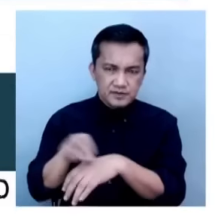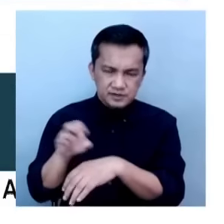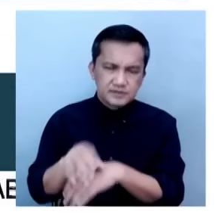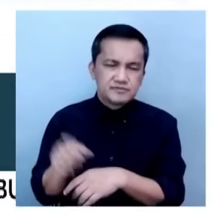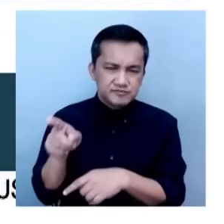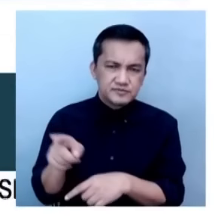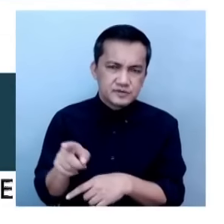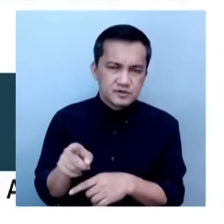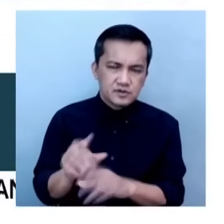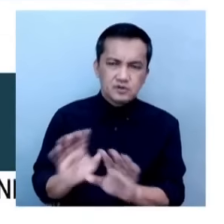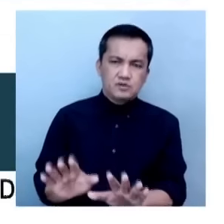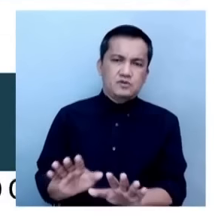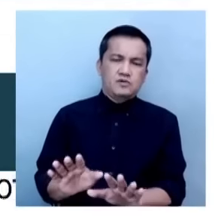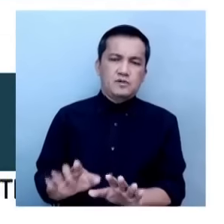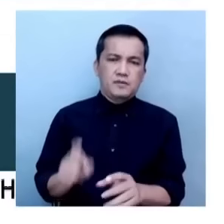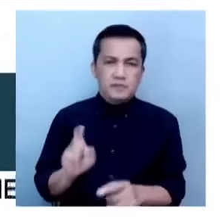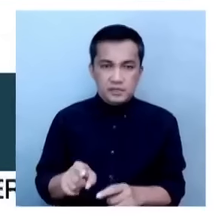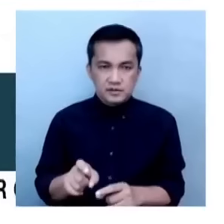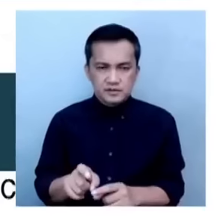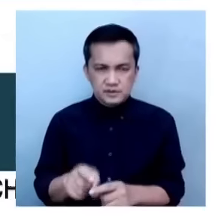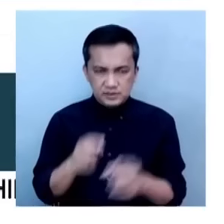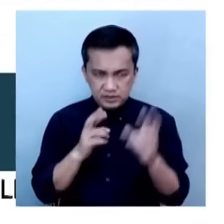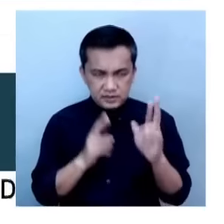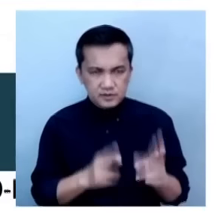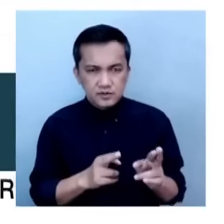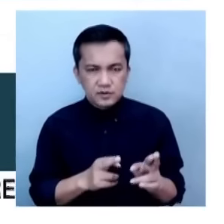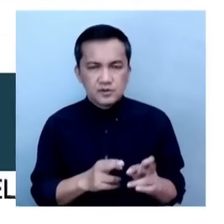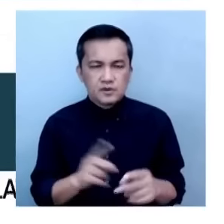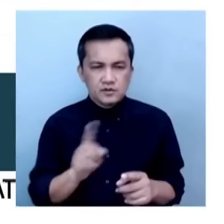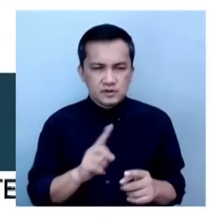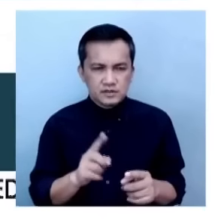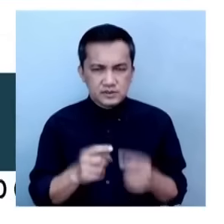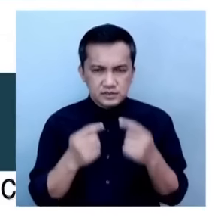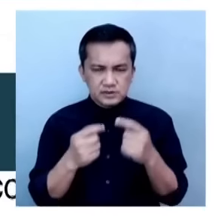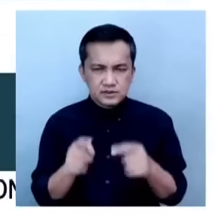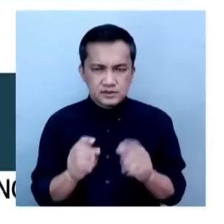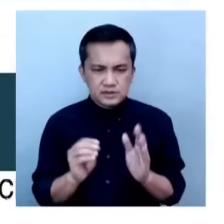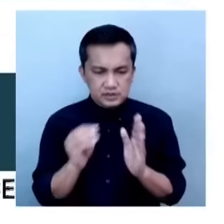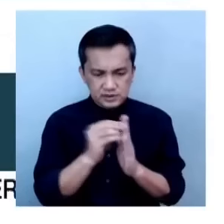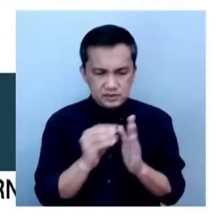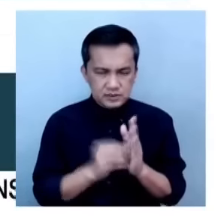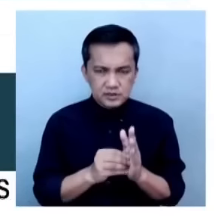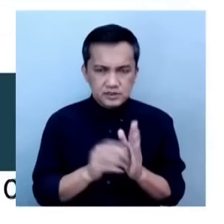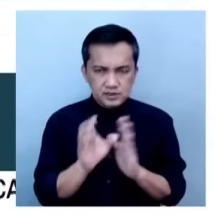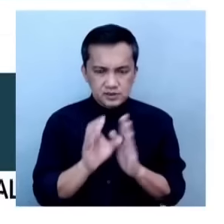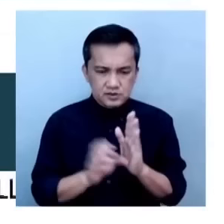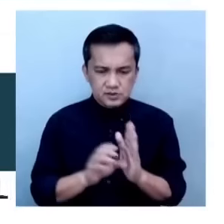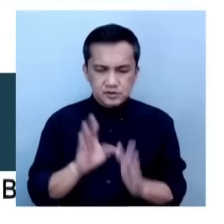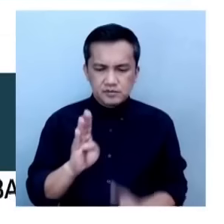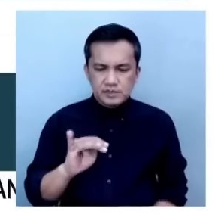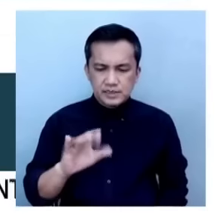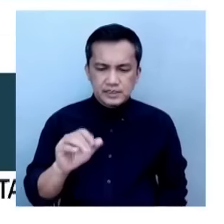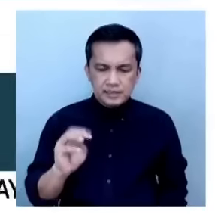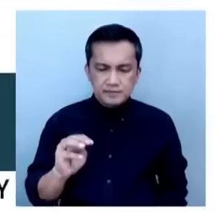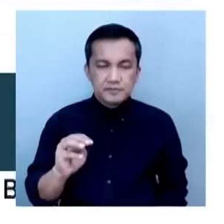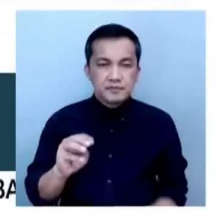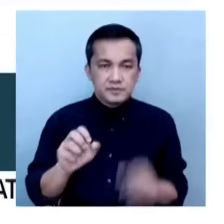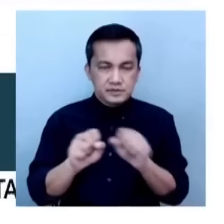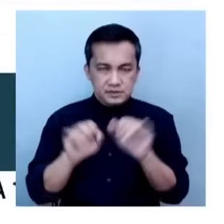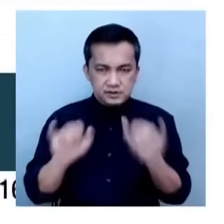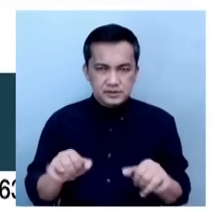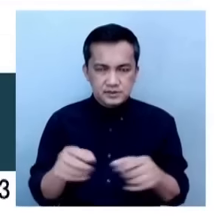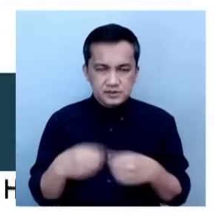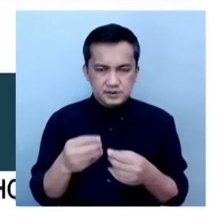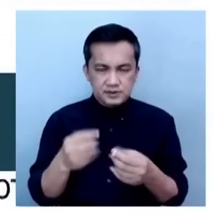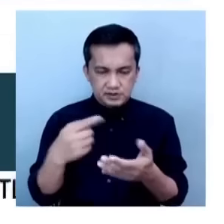know, we have to respect what's enshrined in our constitution, that, you know, the bicameral system to provide checks